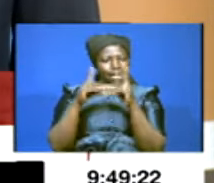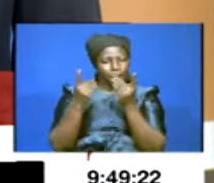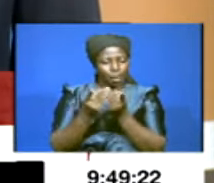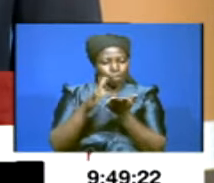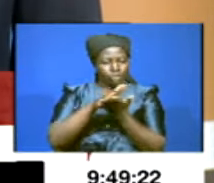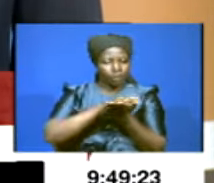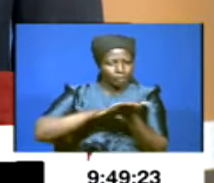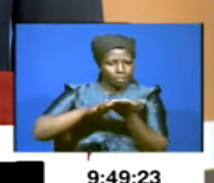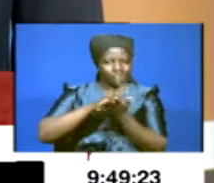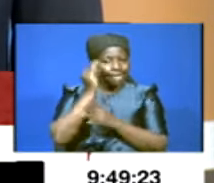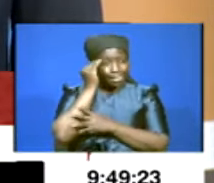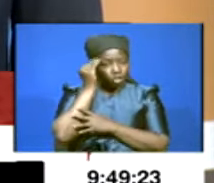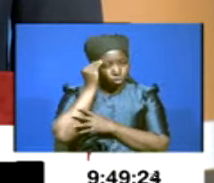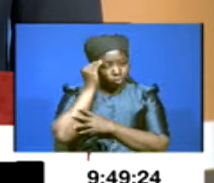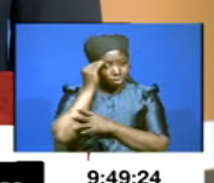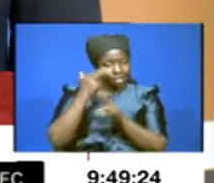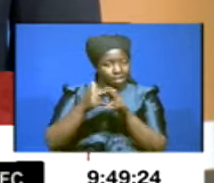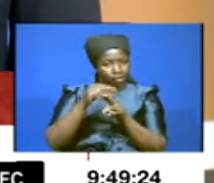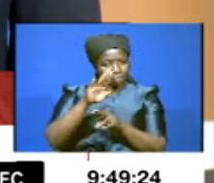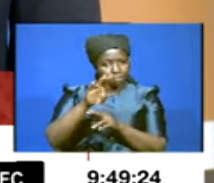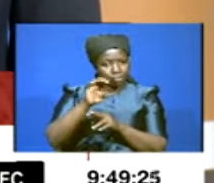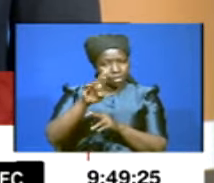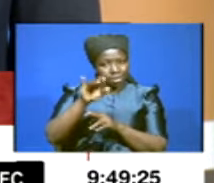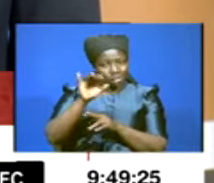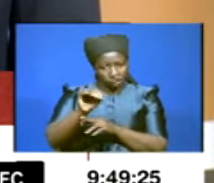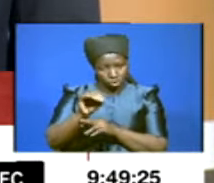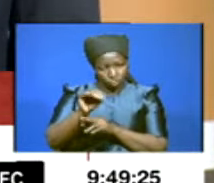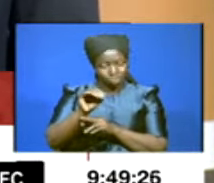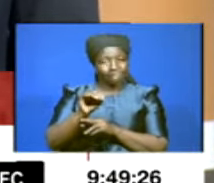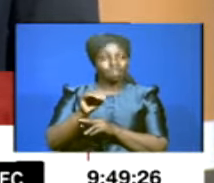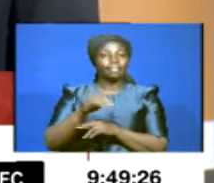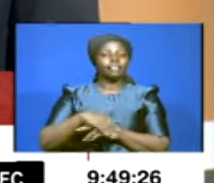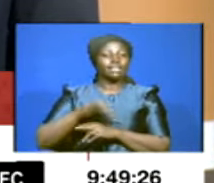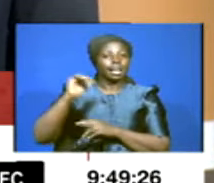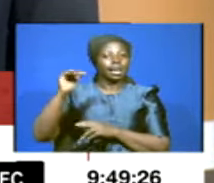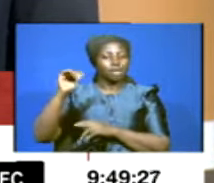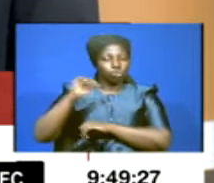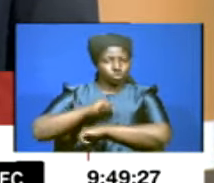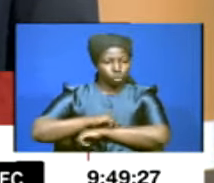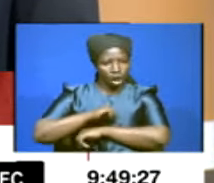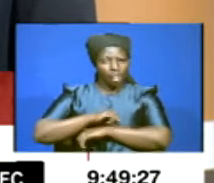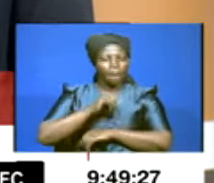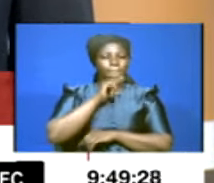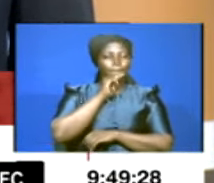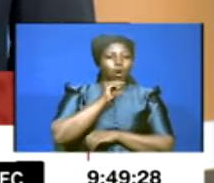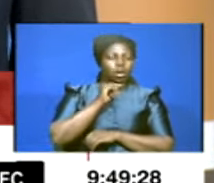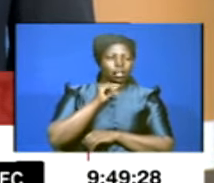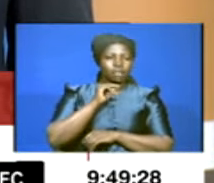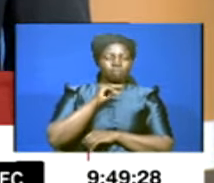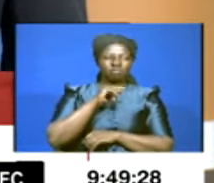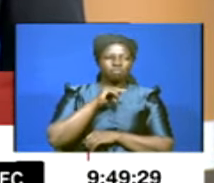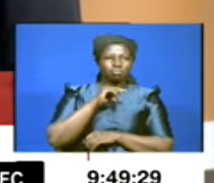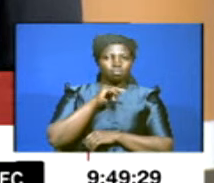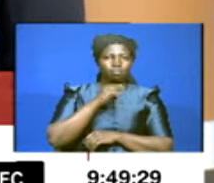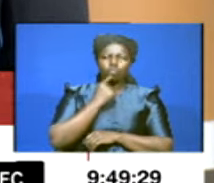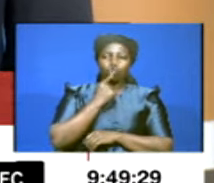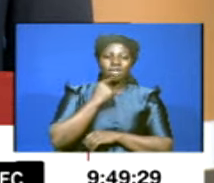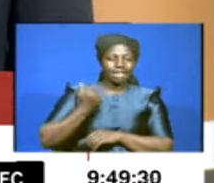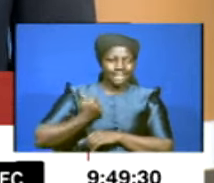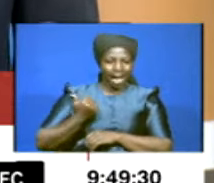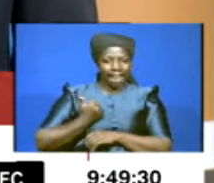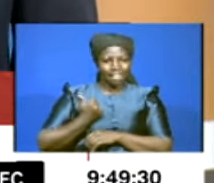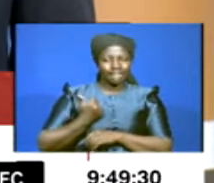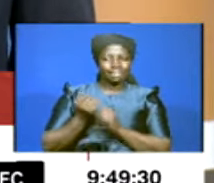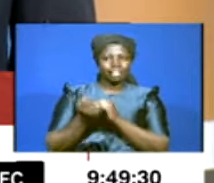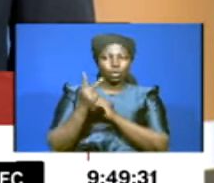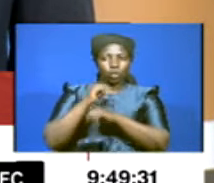Mr. Bailey Osang, Hill School and Moi Girls Eldoret will host the Term 1 Kenya Secondary School Sports